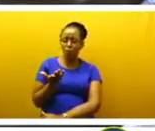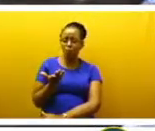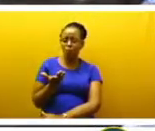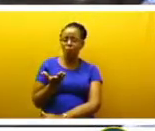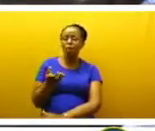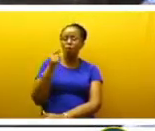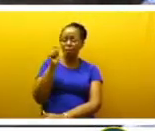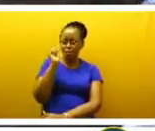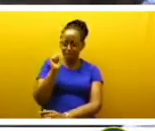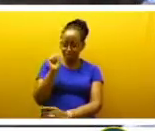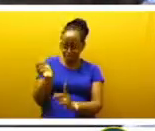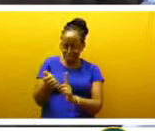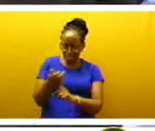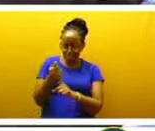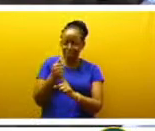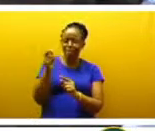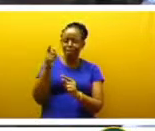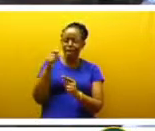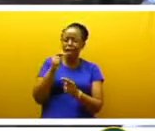truths.